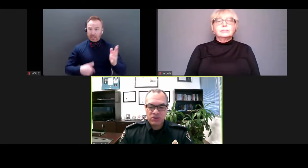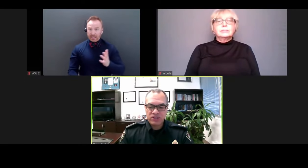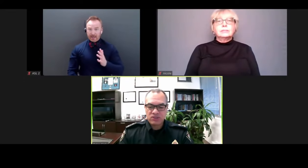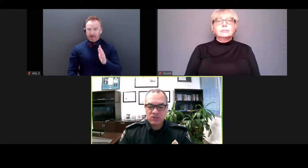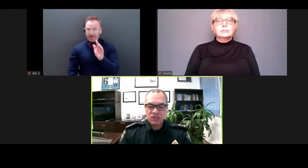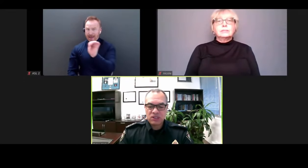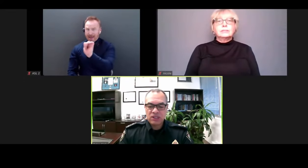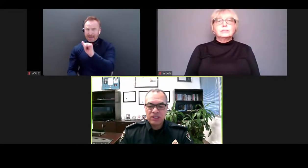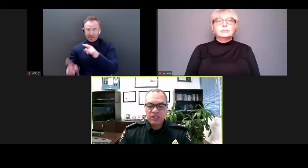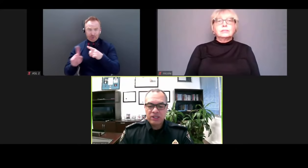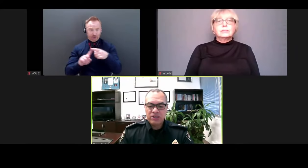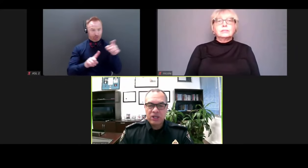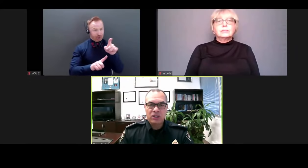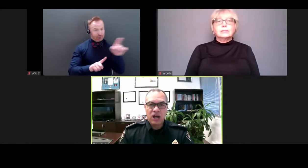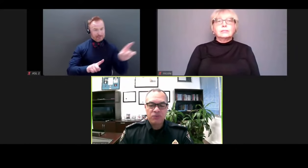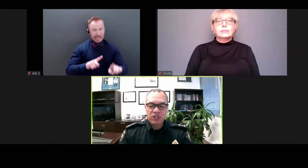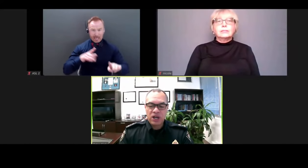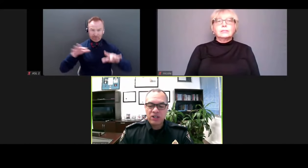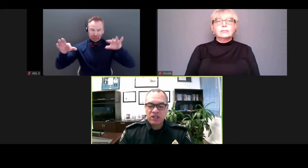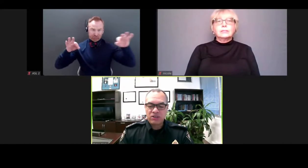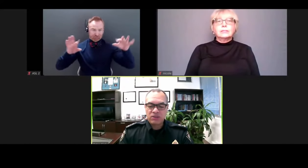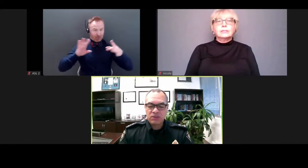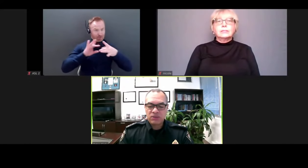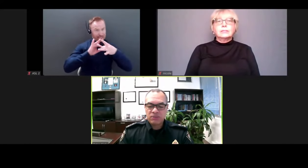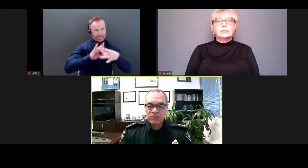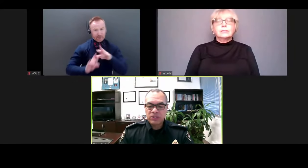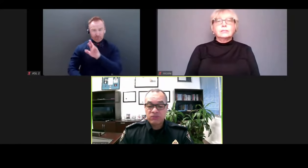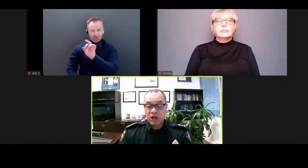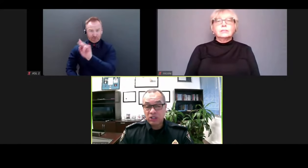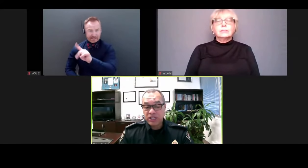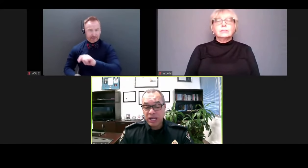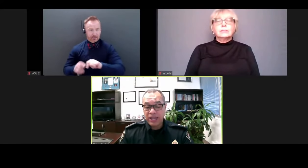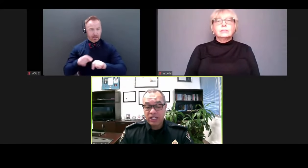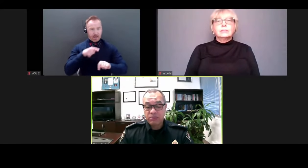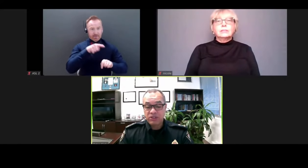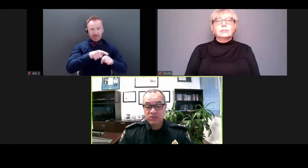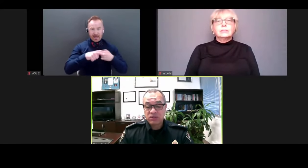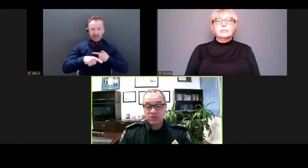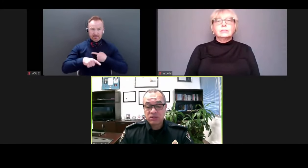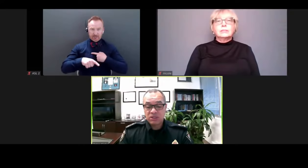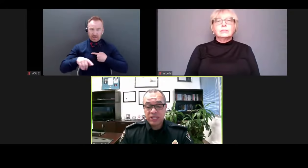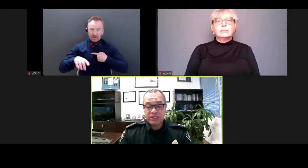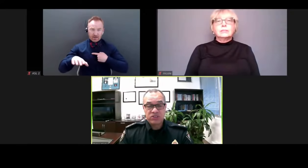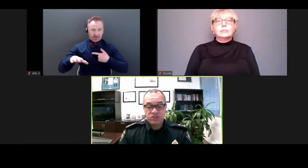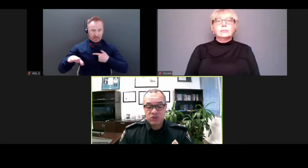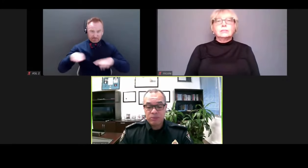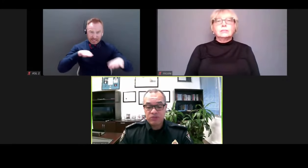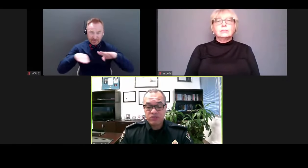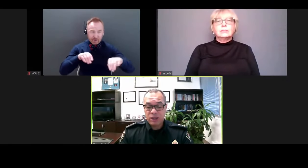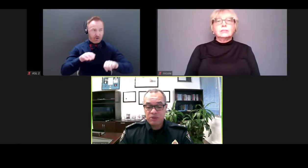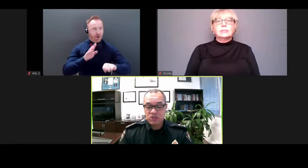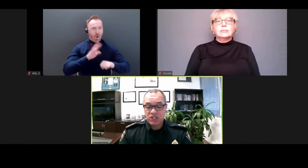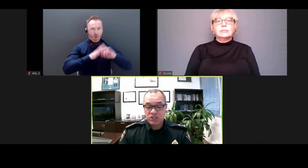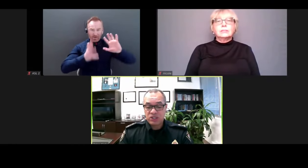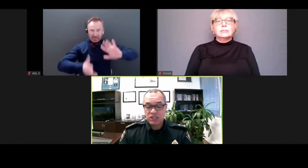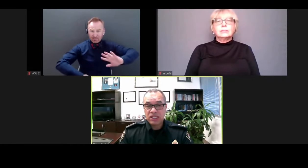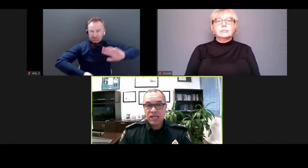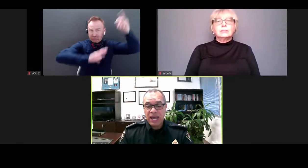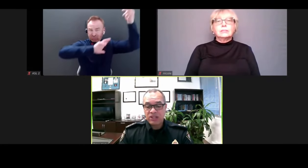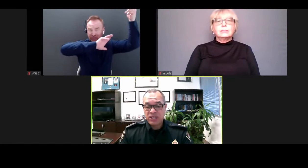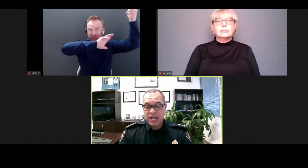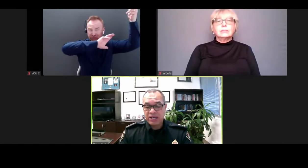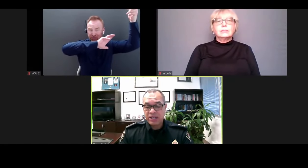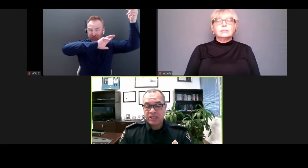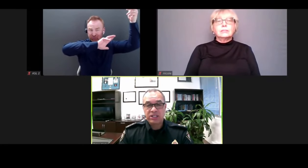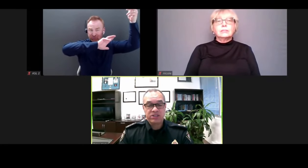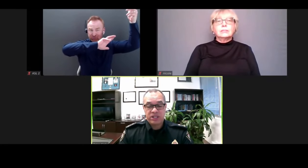the risks, the unlawful conduct, the volatile elements that this disruptive demonstration